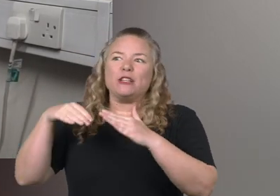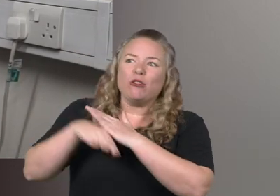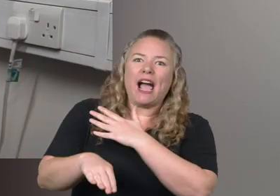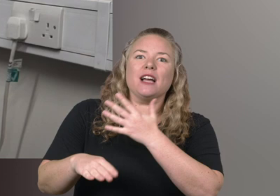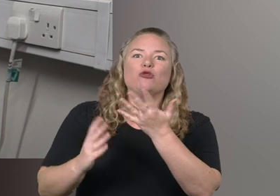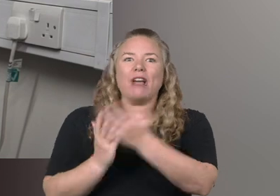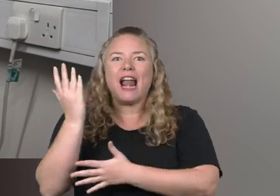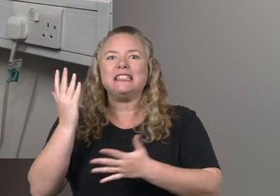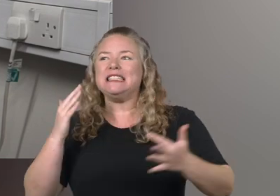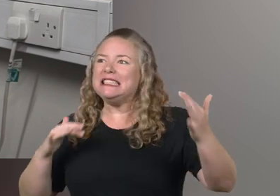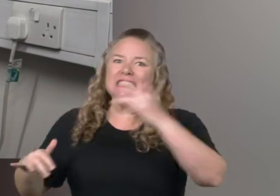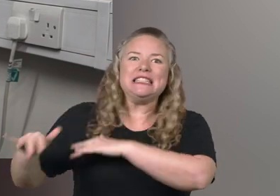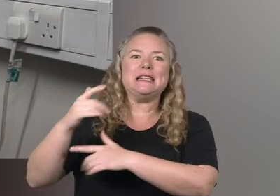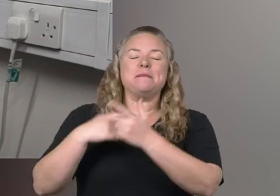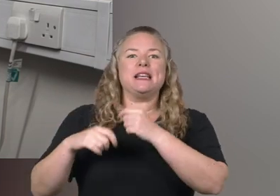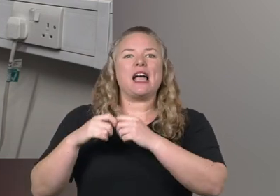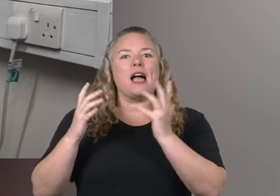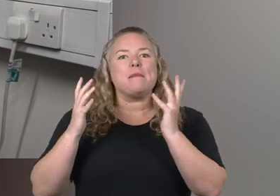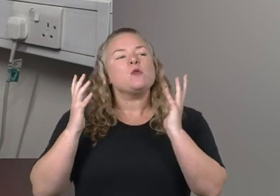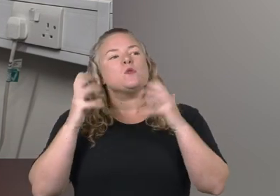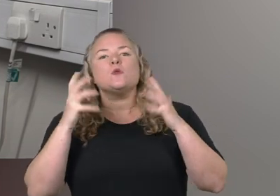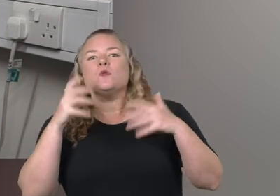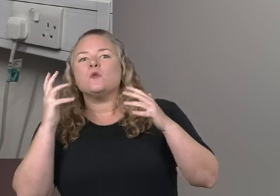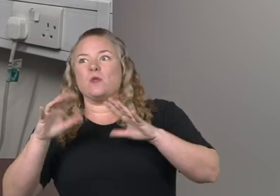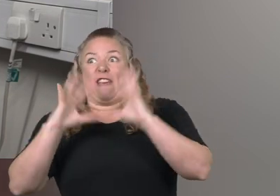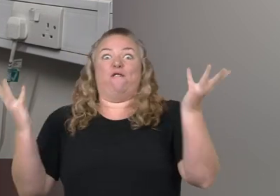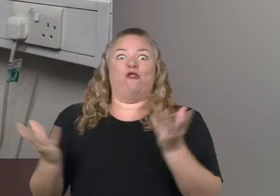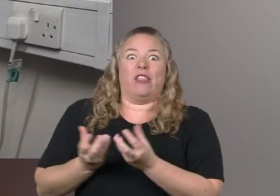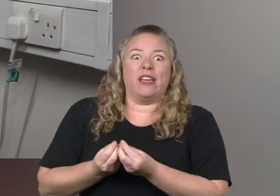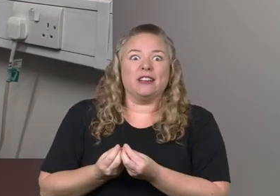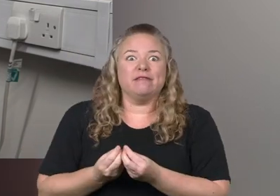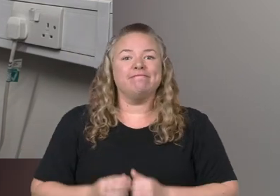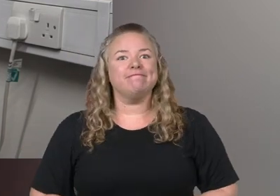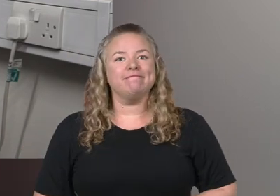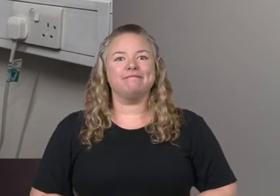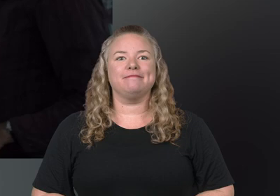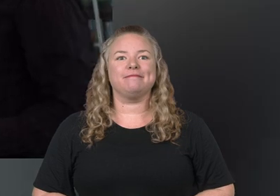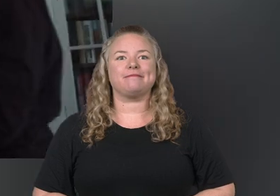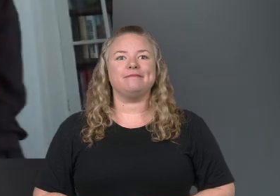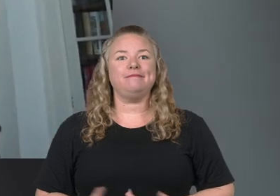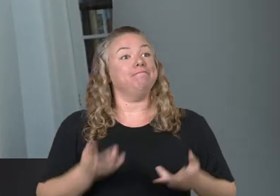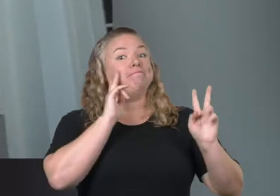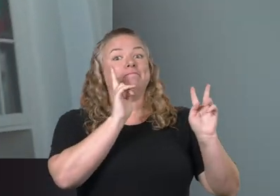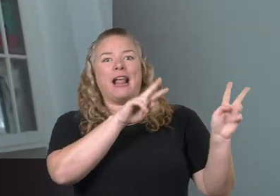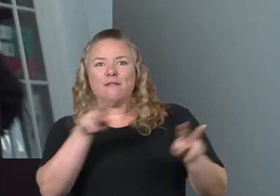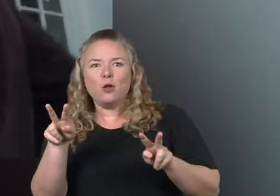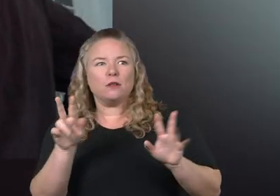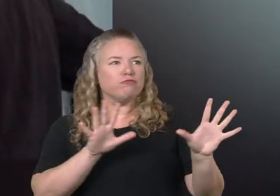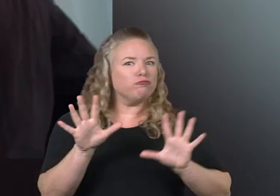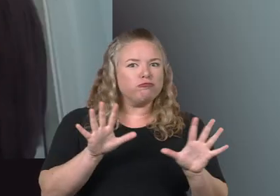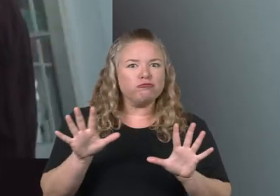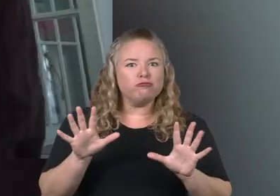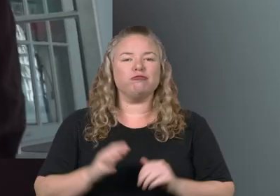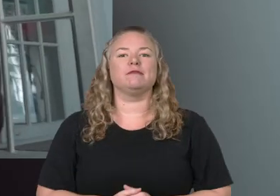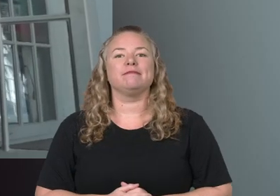bit, and the reality of economic crash, and then growing concerns about everything, really. So let's have a look.